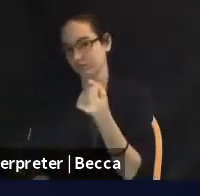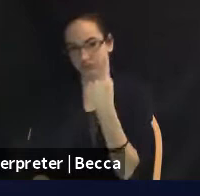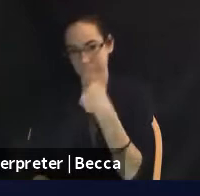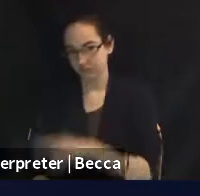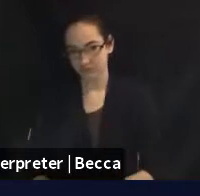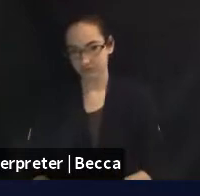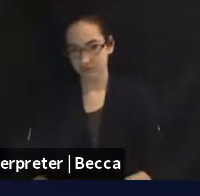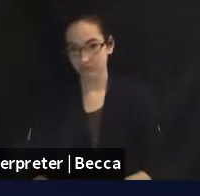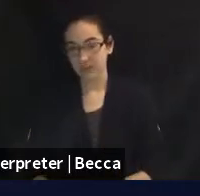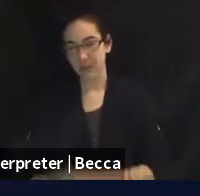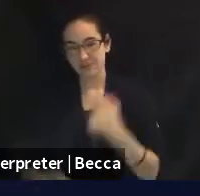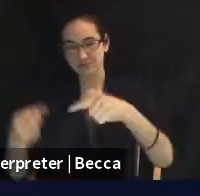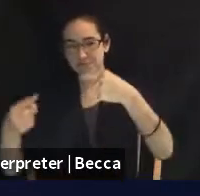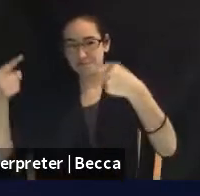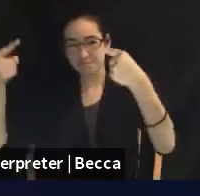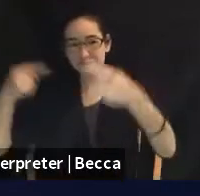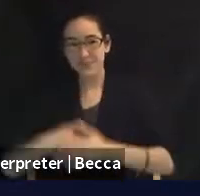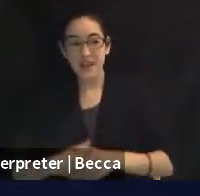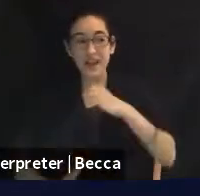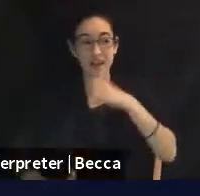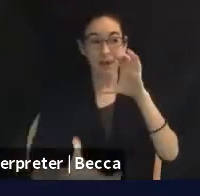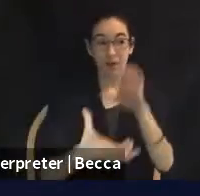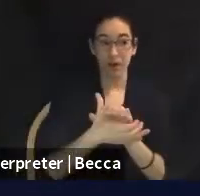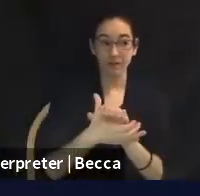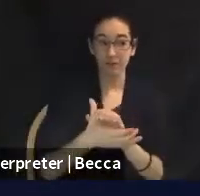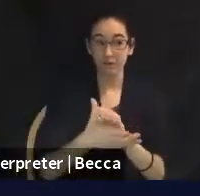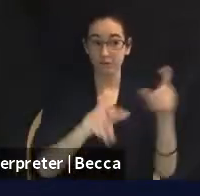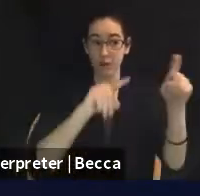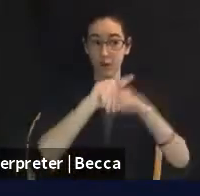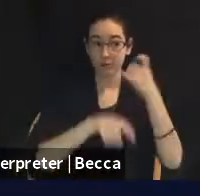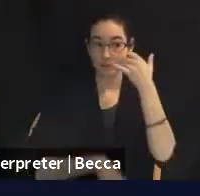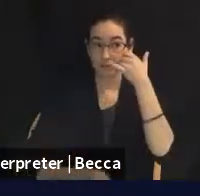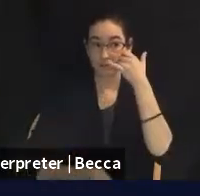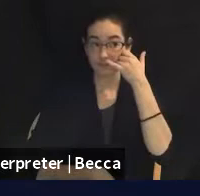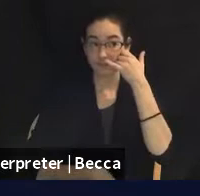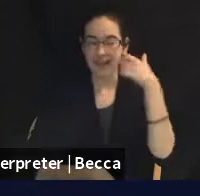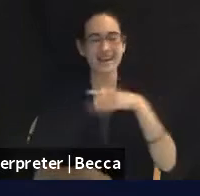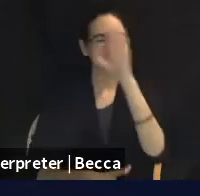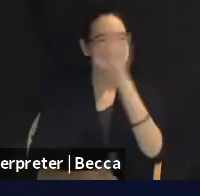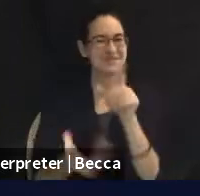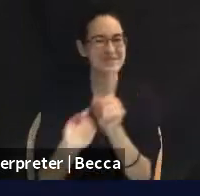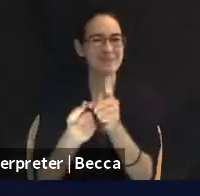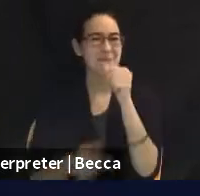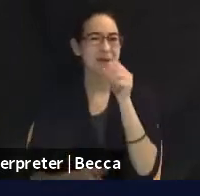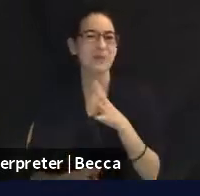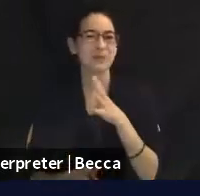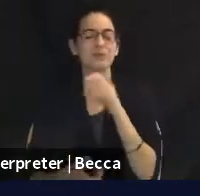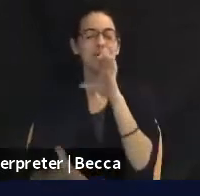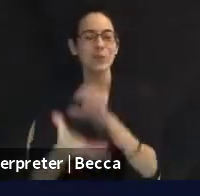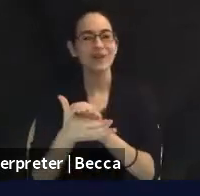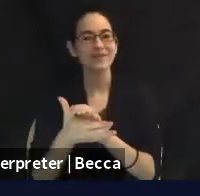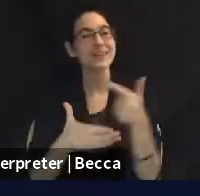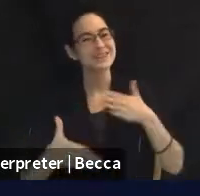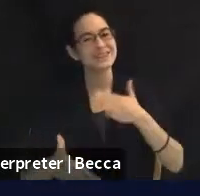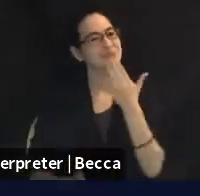And we got into a little bit of an argument, and my wife gets on the phone. If you've never met my wife, she's the sweetest thing. But don't make her